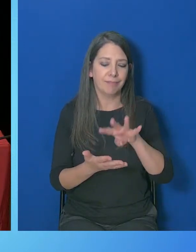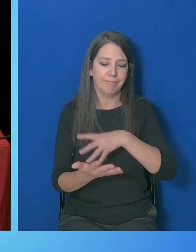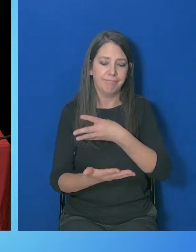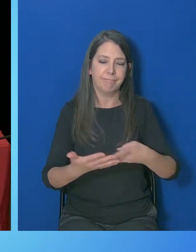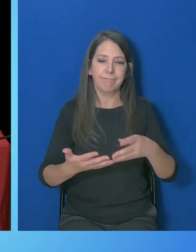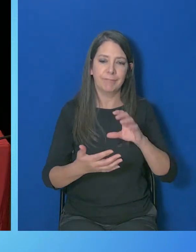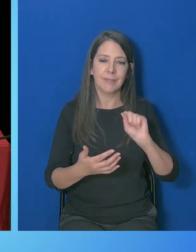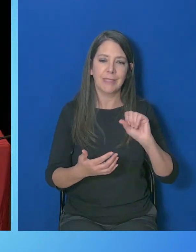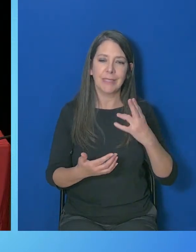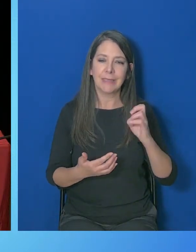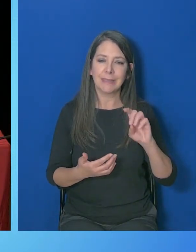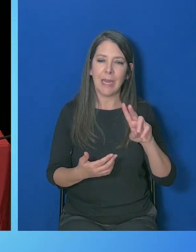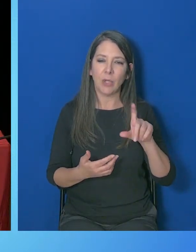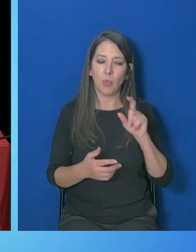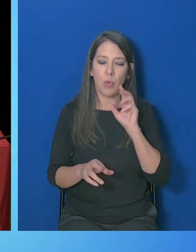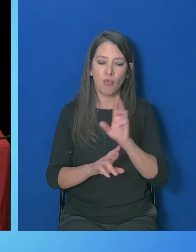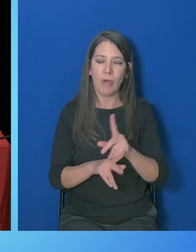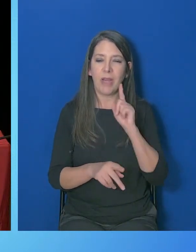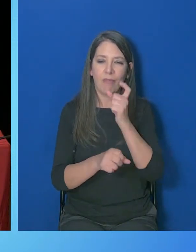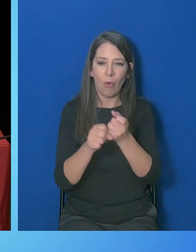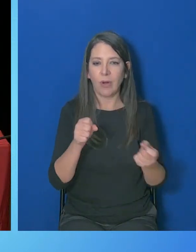for 2026.